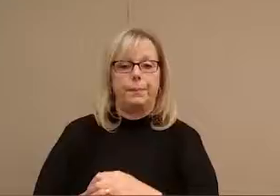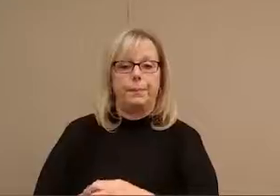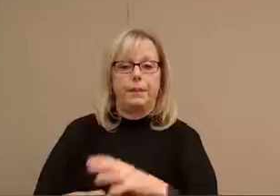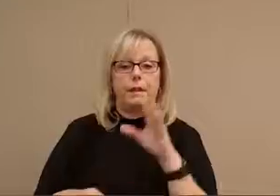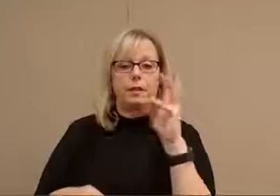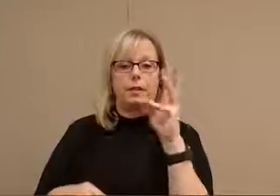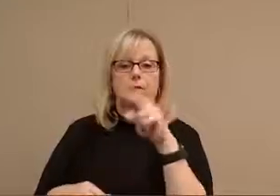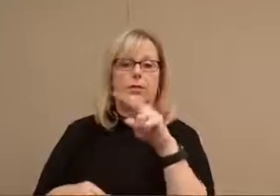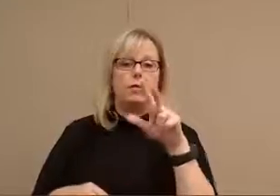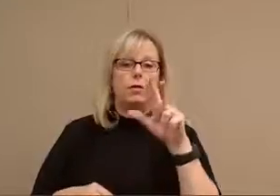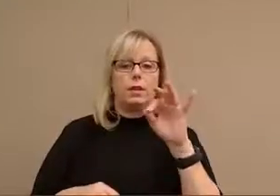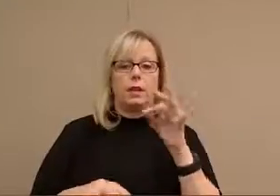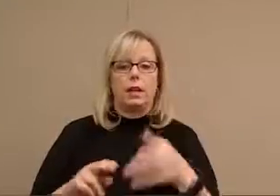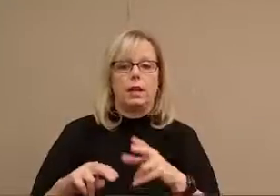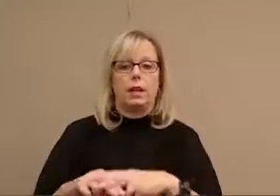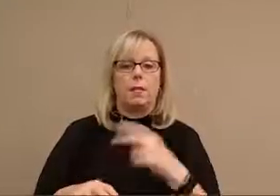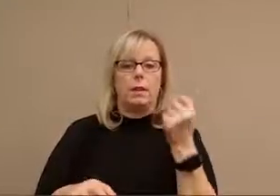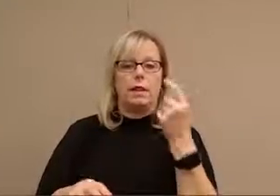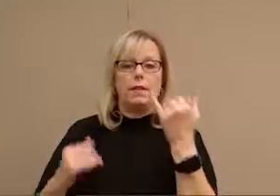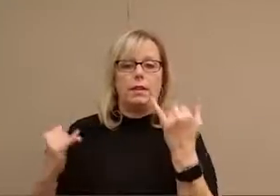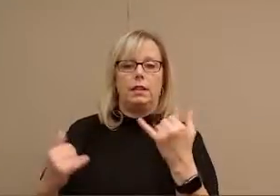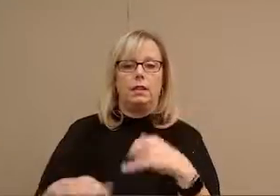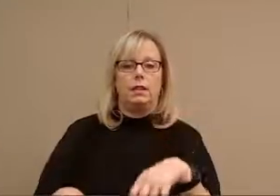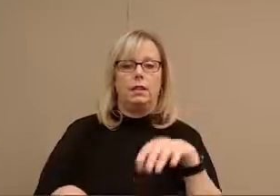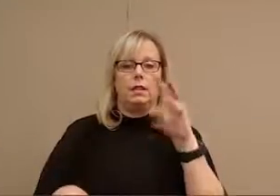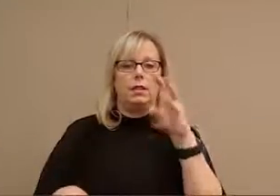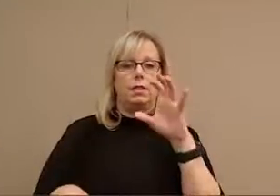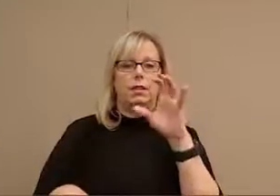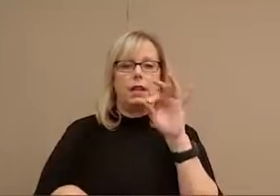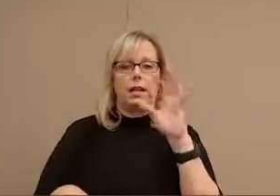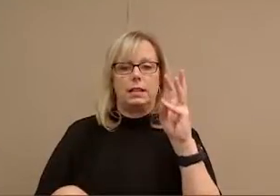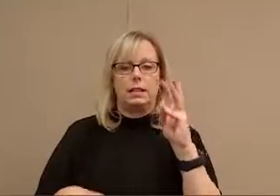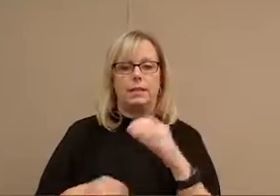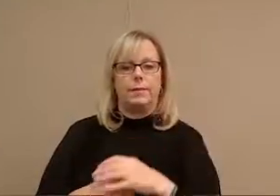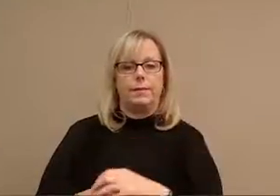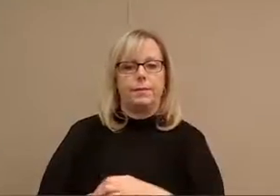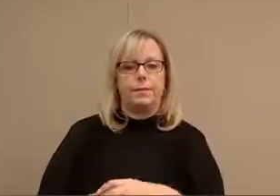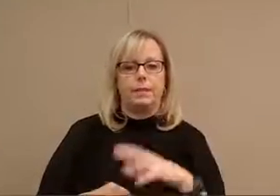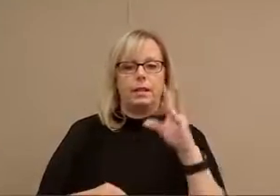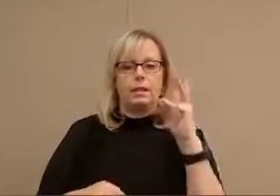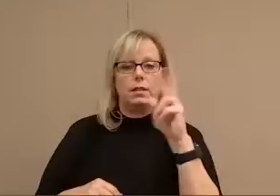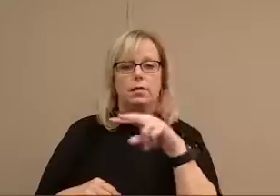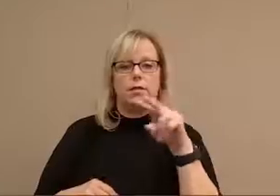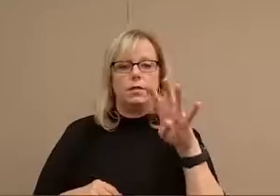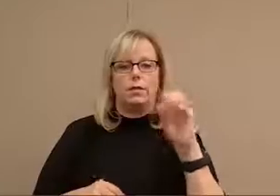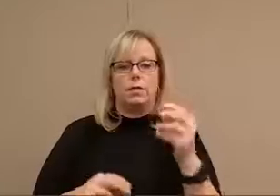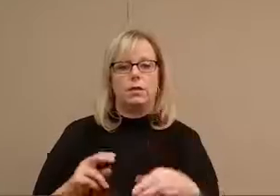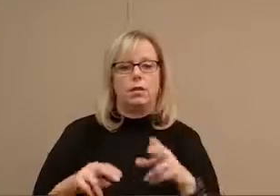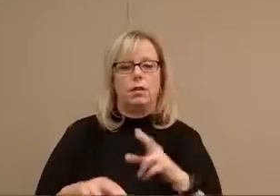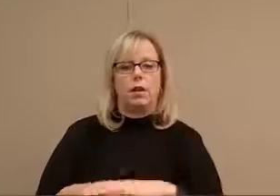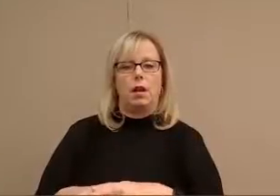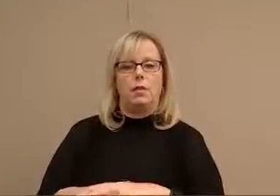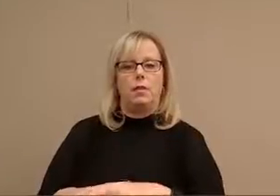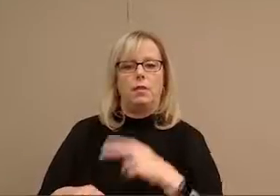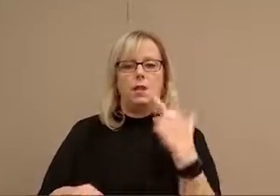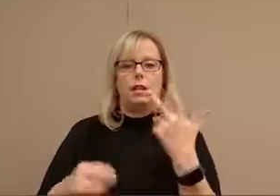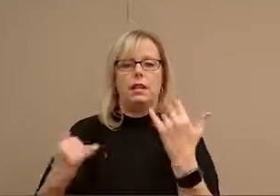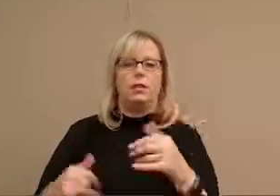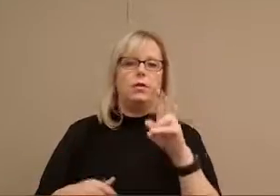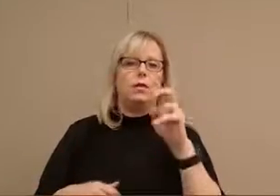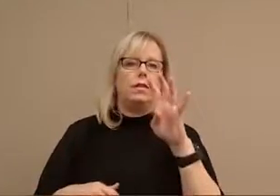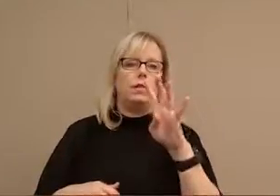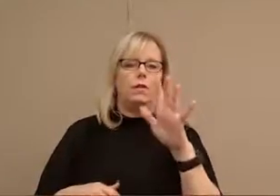1,229. 62239 up 11 to 696. 62240 up 3